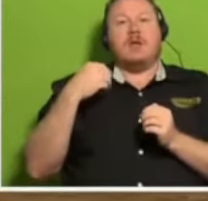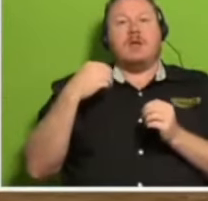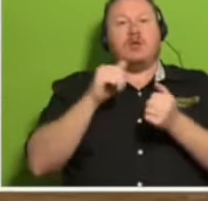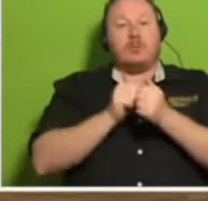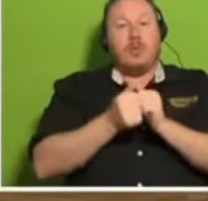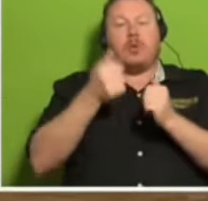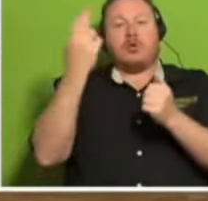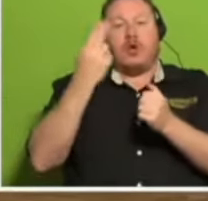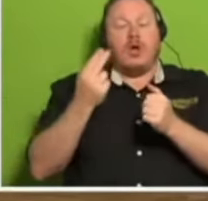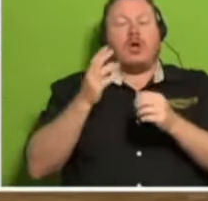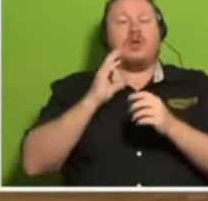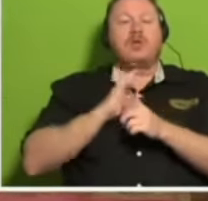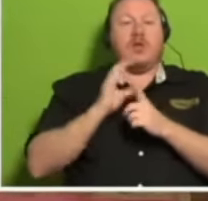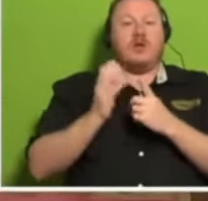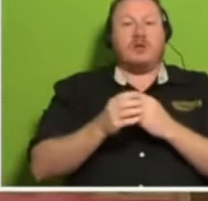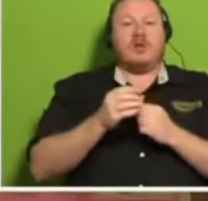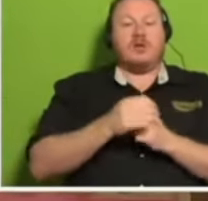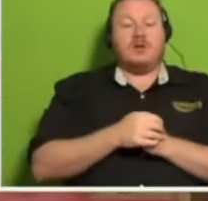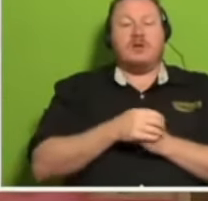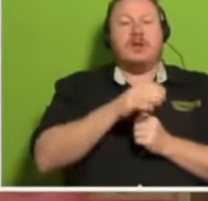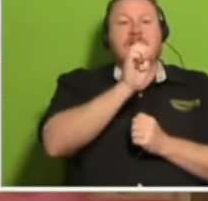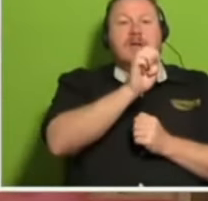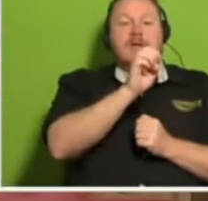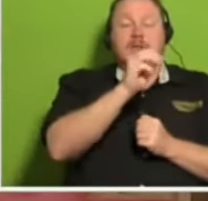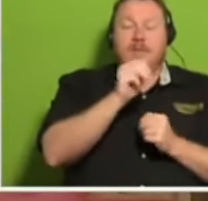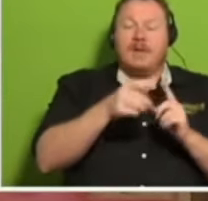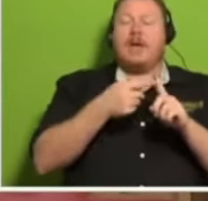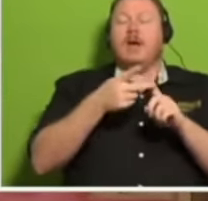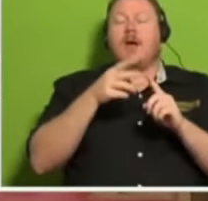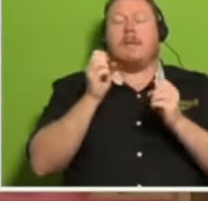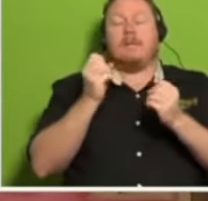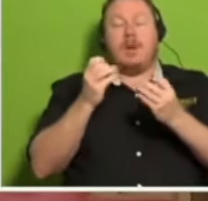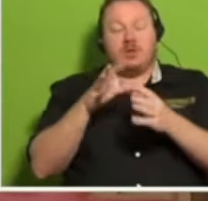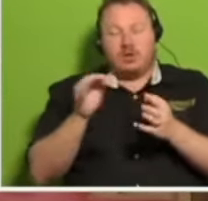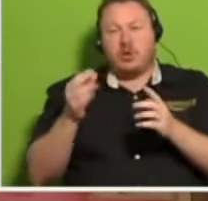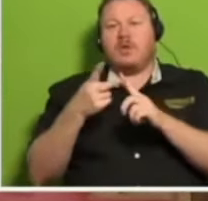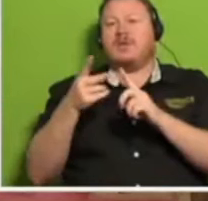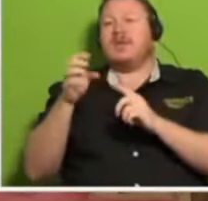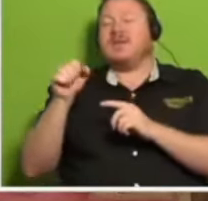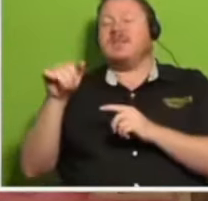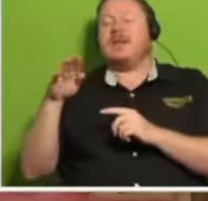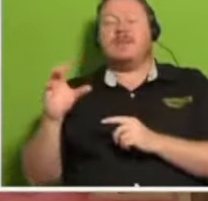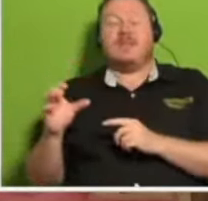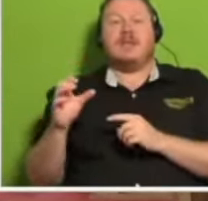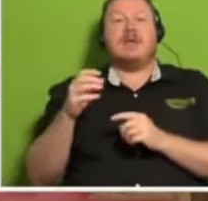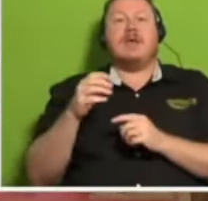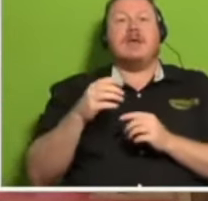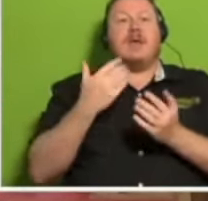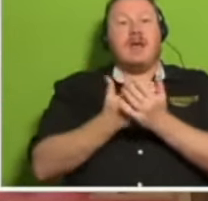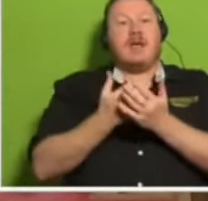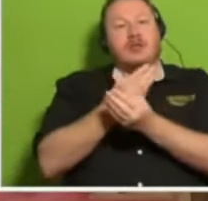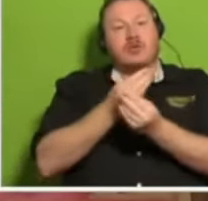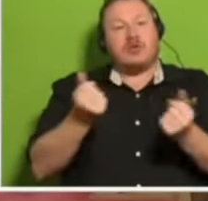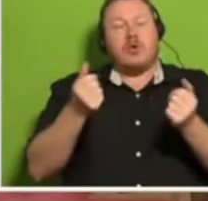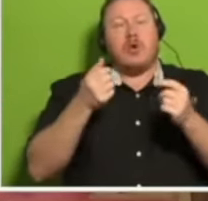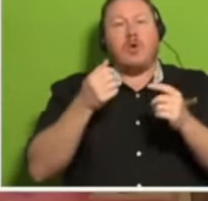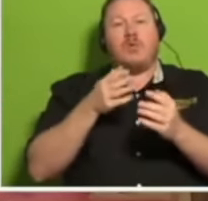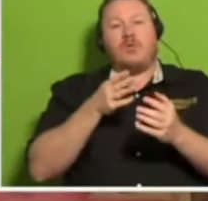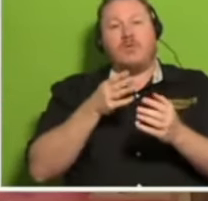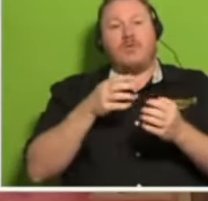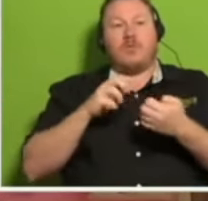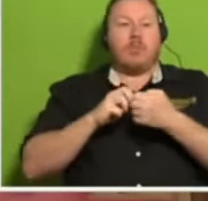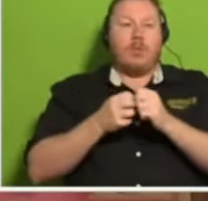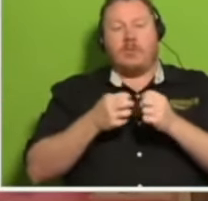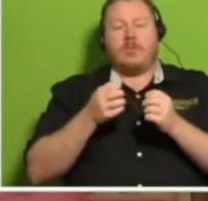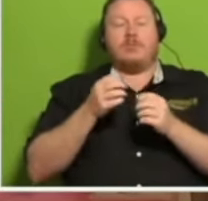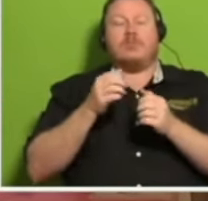the three broadcasters, SABC, eMedia and MultiChoice this week, to explore ways that can help resolve some of the impasse